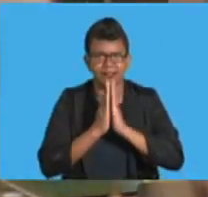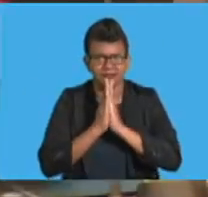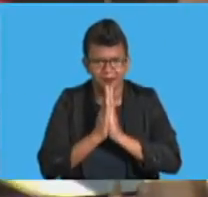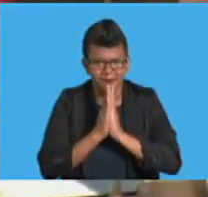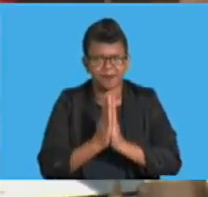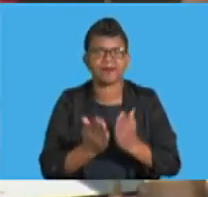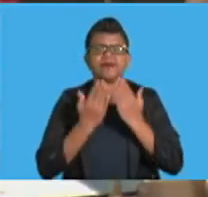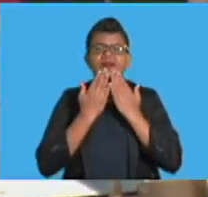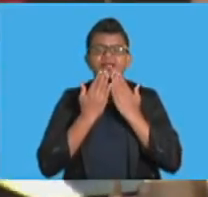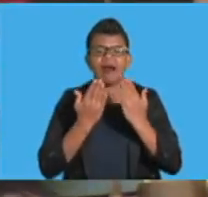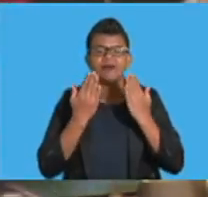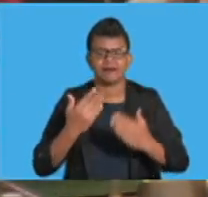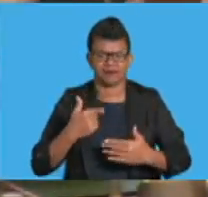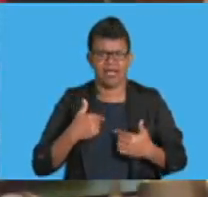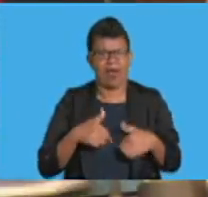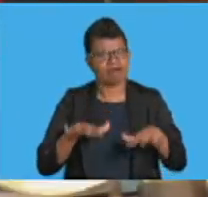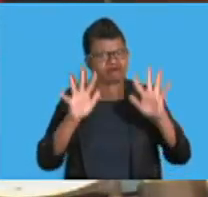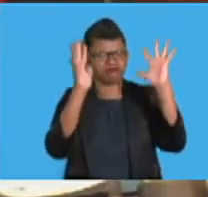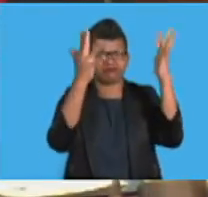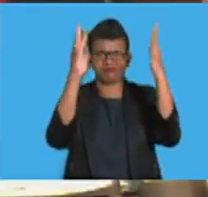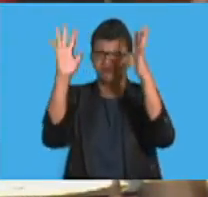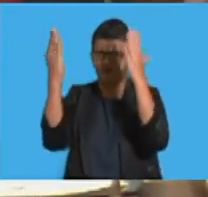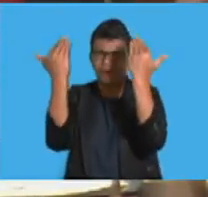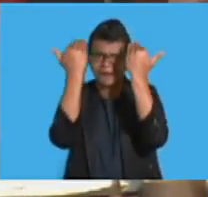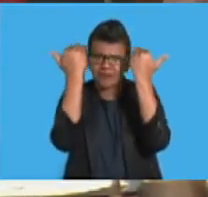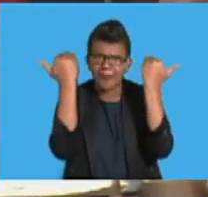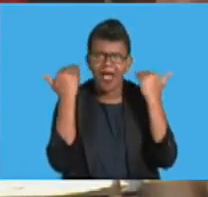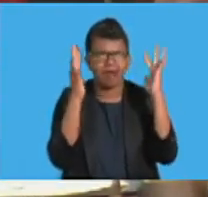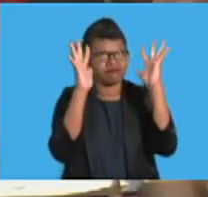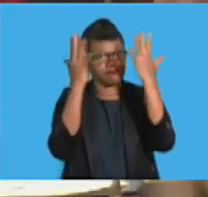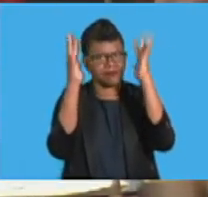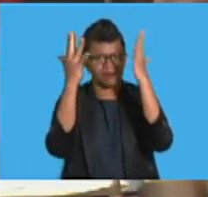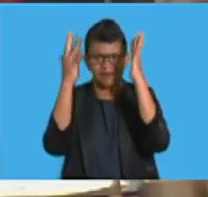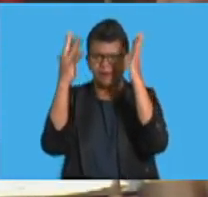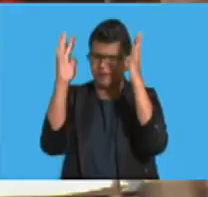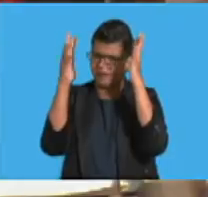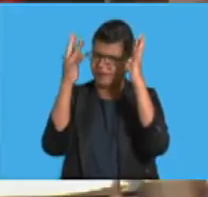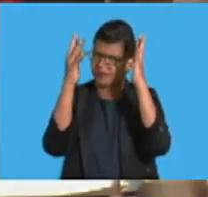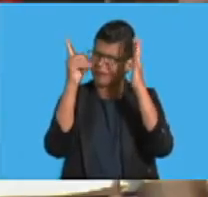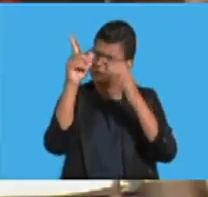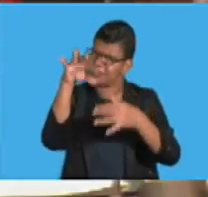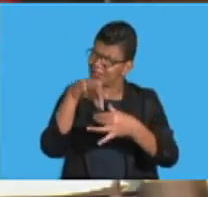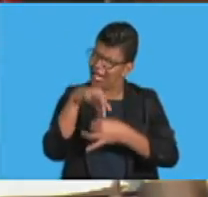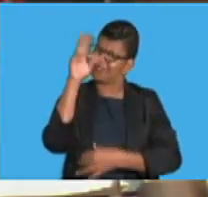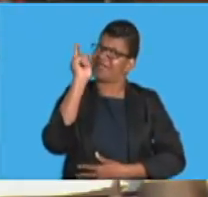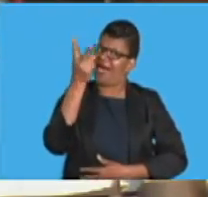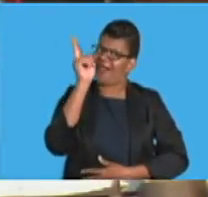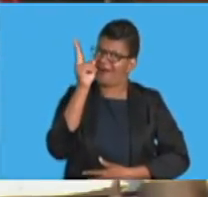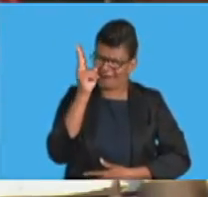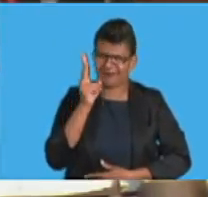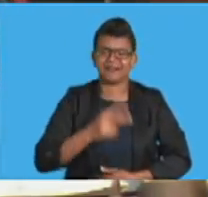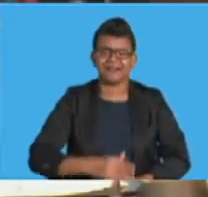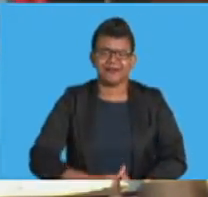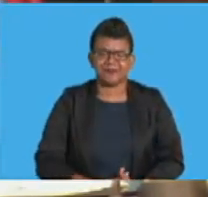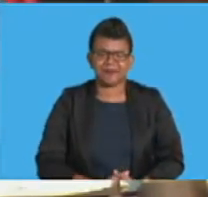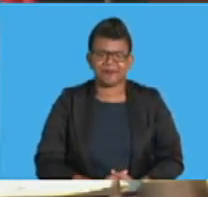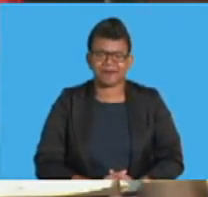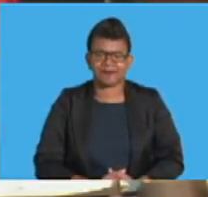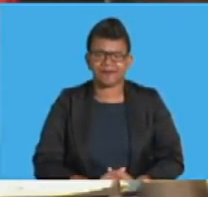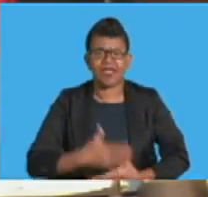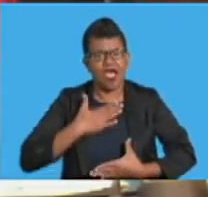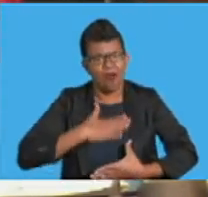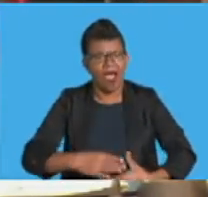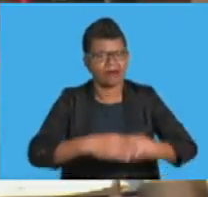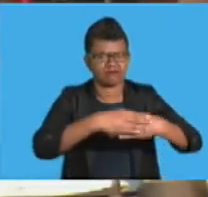me to congratulate you on your reappointment as the Speaker of Parliament for another term of Parliament. I'd also like to congratulate and welcome all